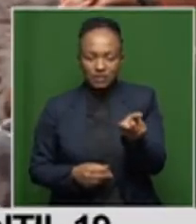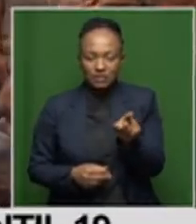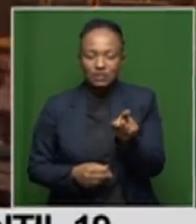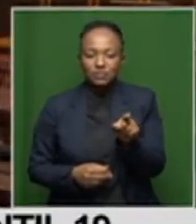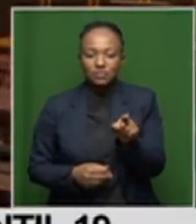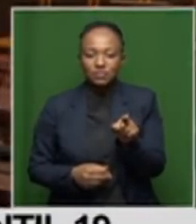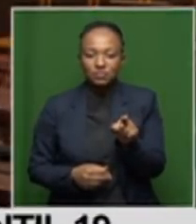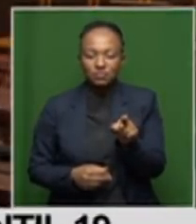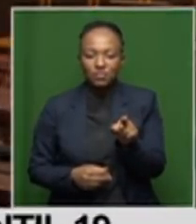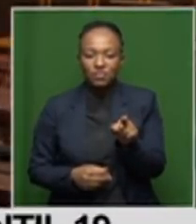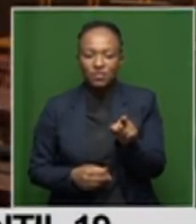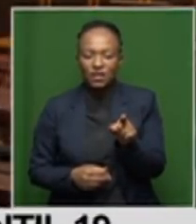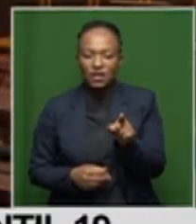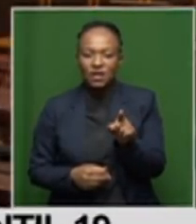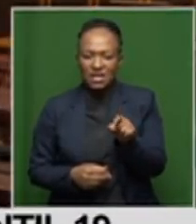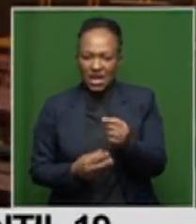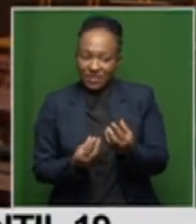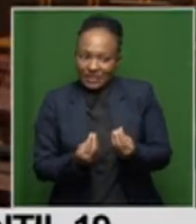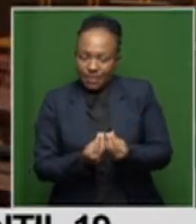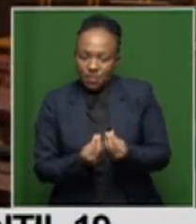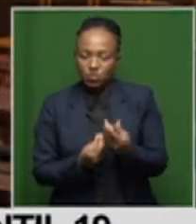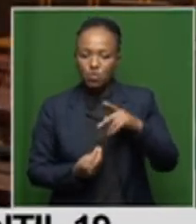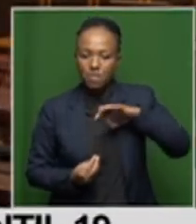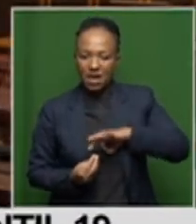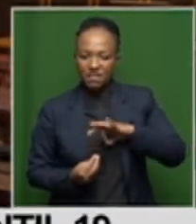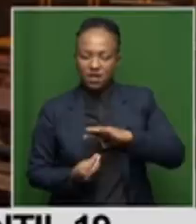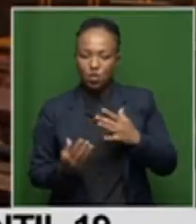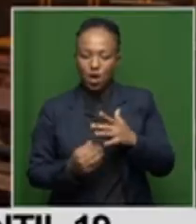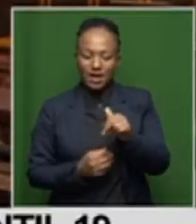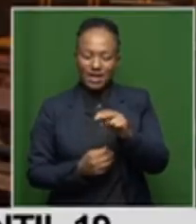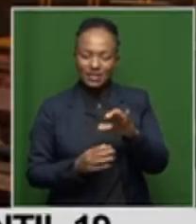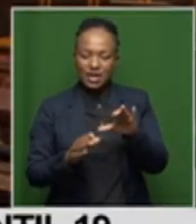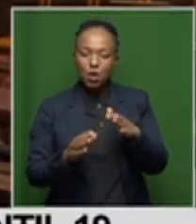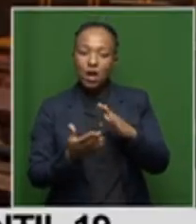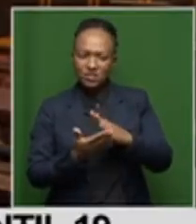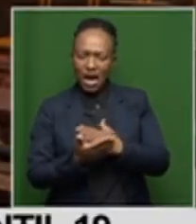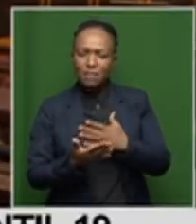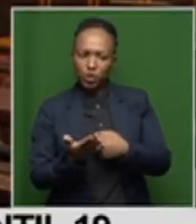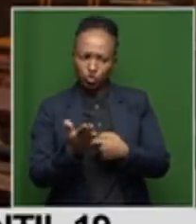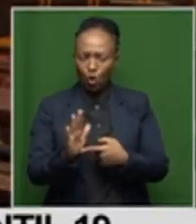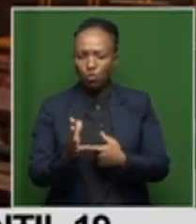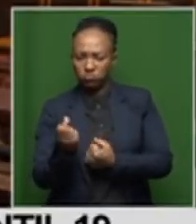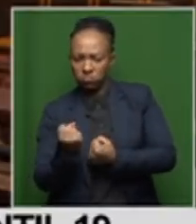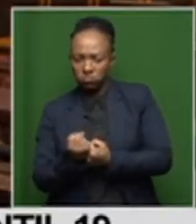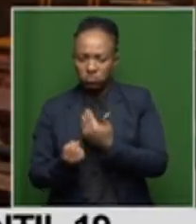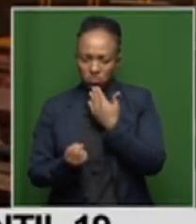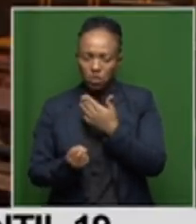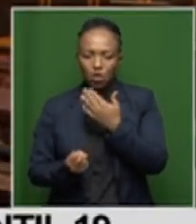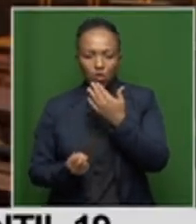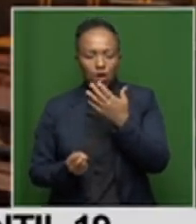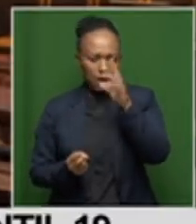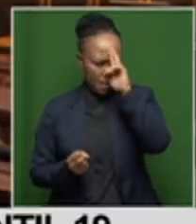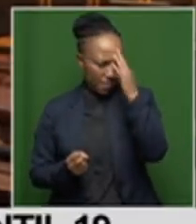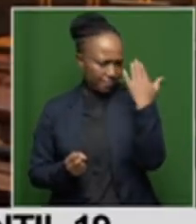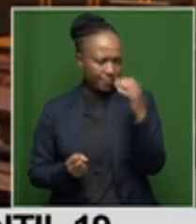have an axe to grind, I think, with the current situation within the ruling party. Remember, the suspended Secretary General